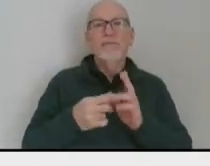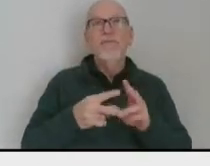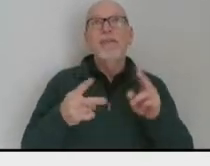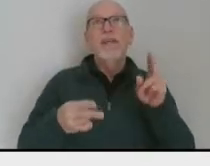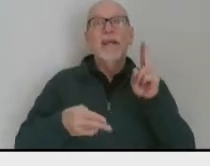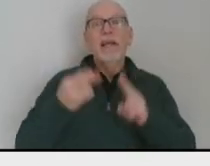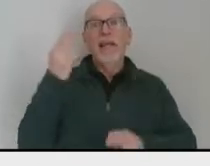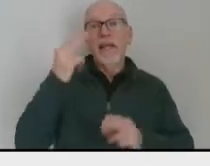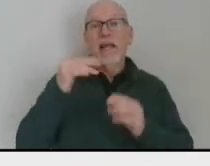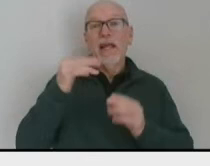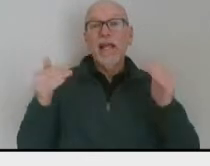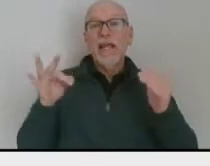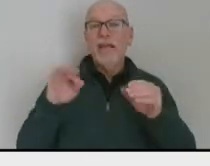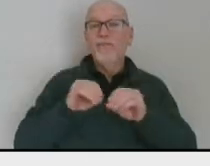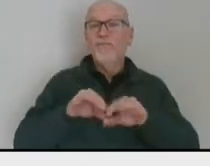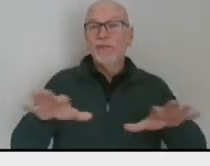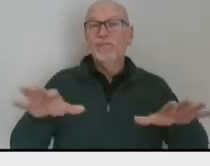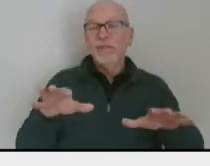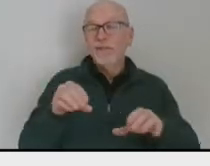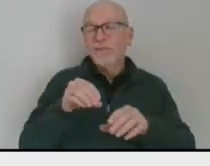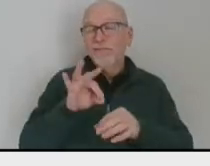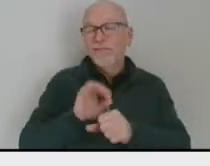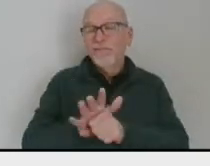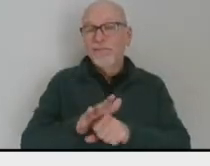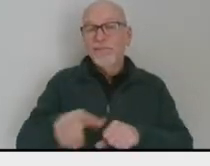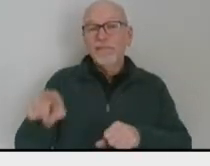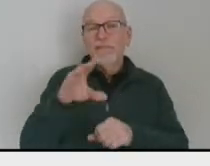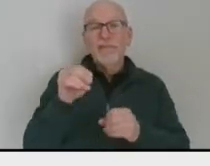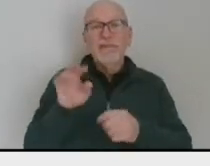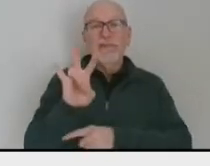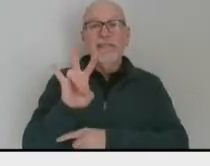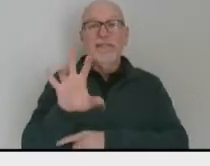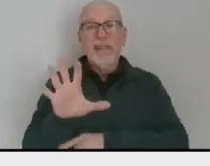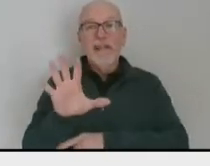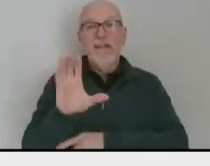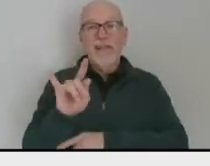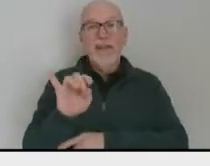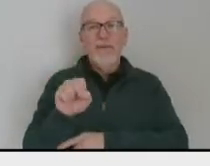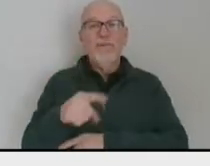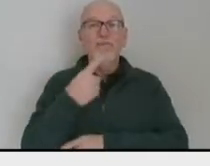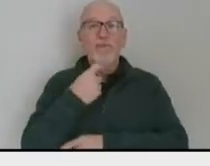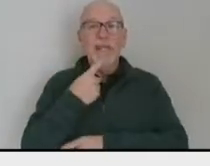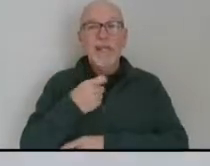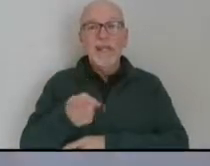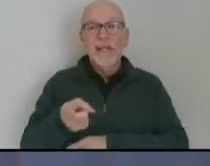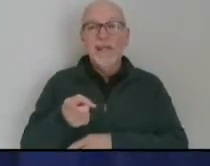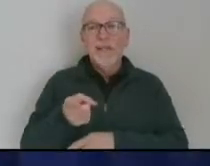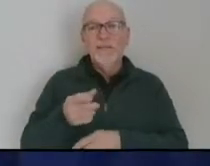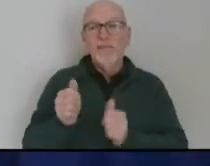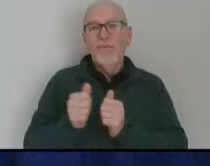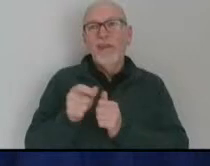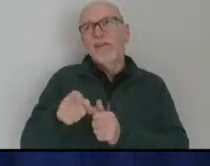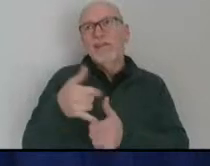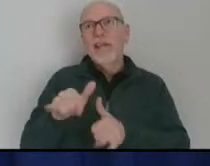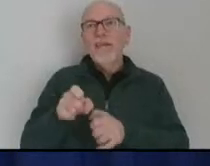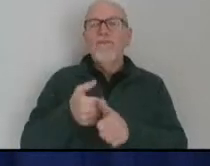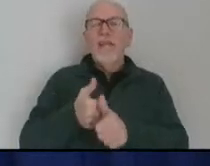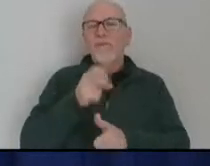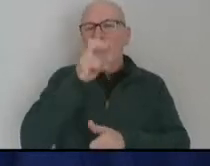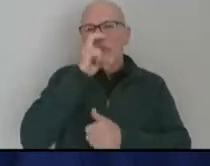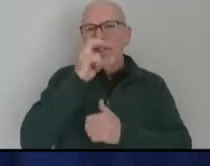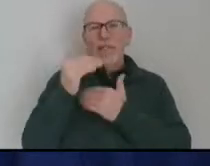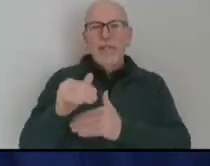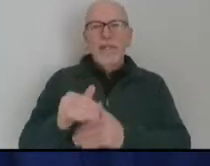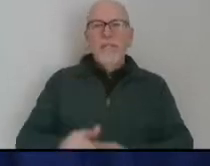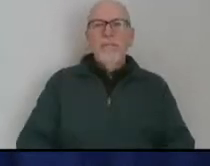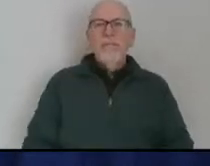of transmission across the state and leaves 75 counties in red following the most stringent guidelines. We hope